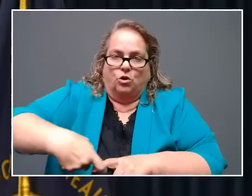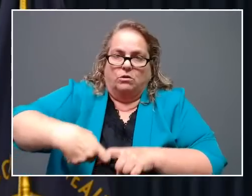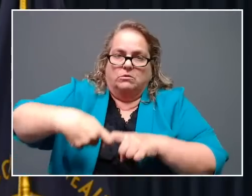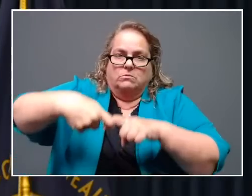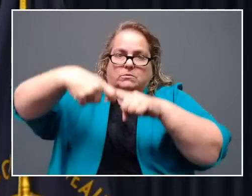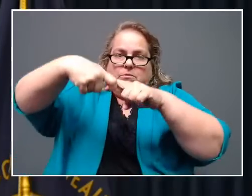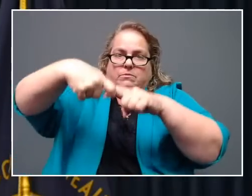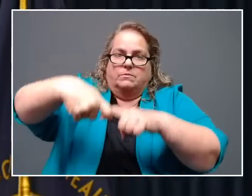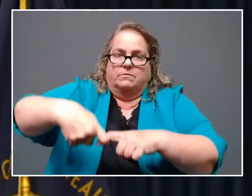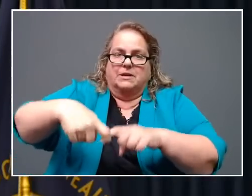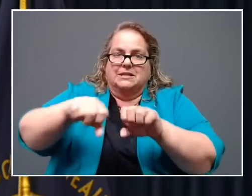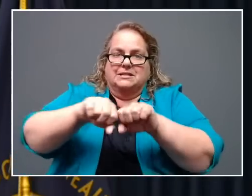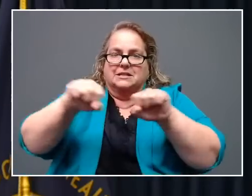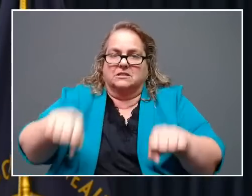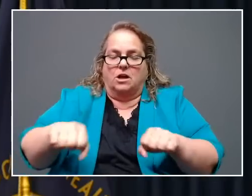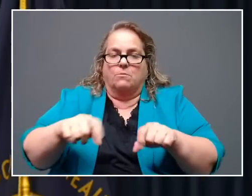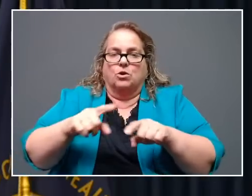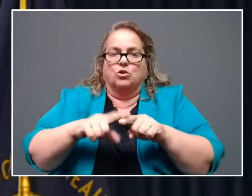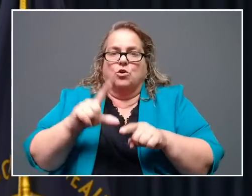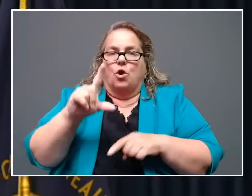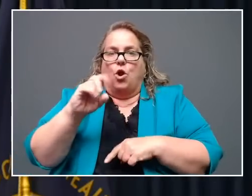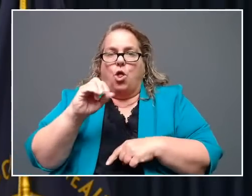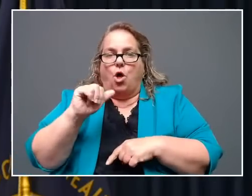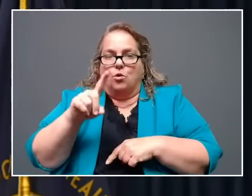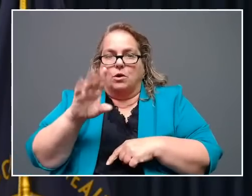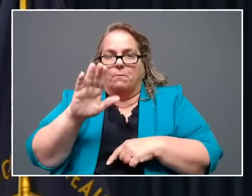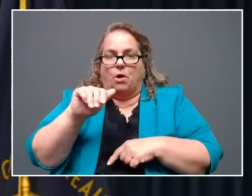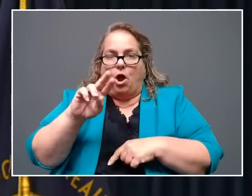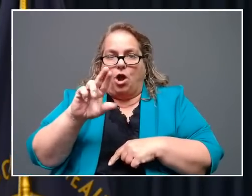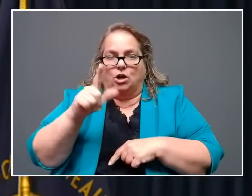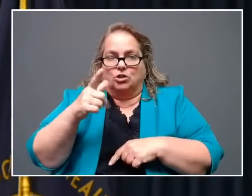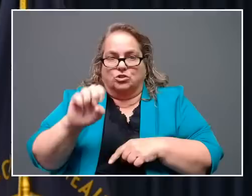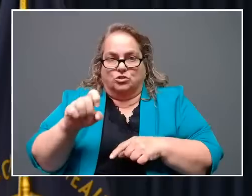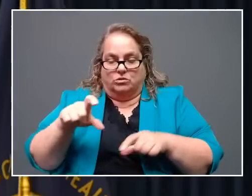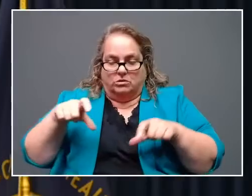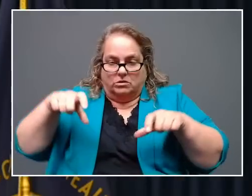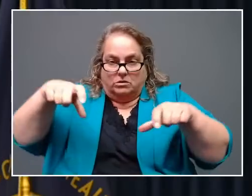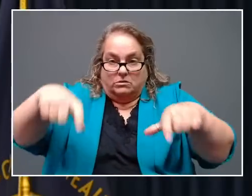barges and to turn 3 acres of property into a dry bulk storage yard.